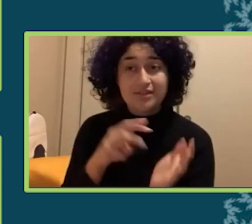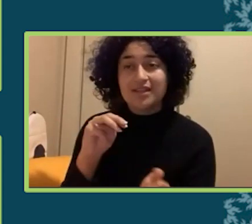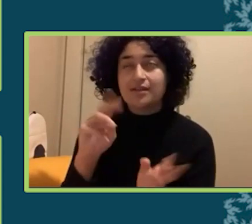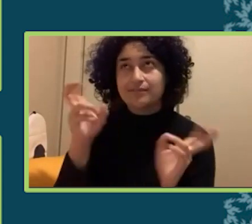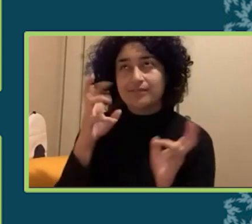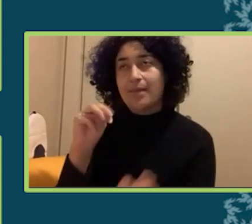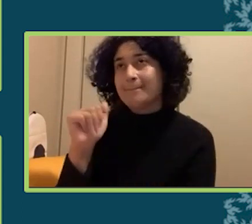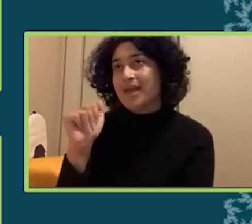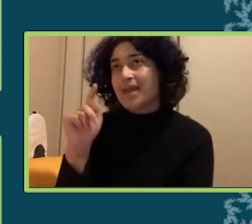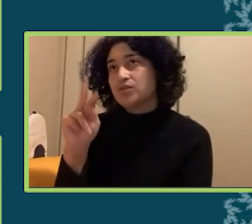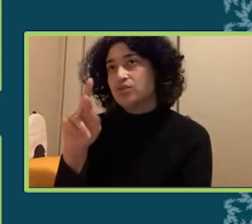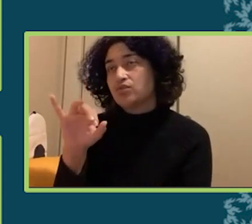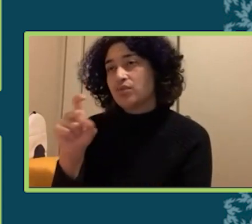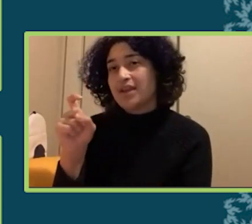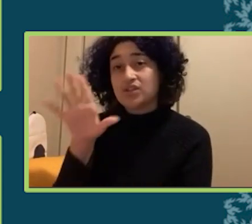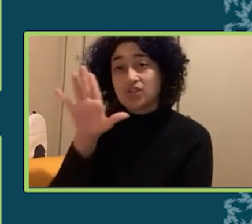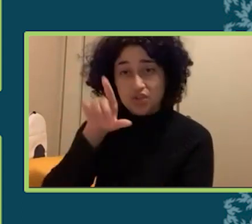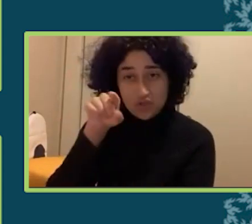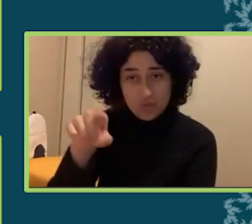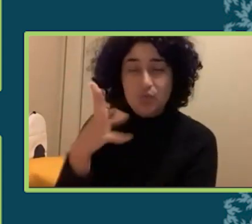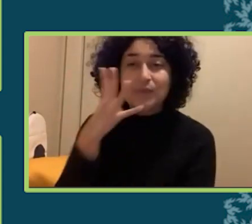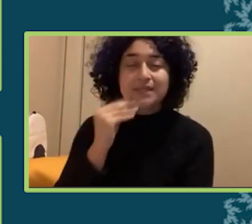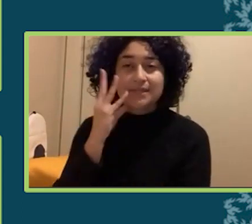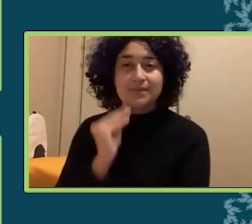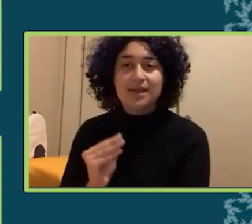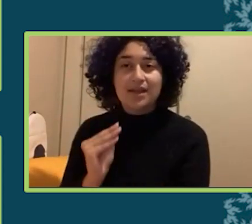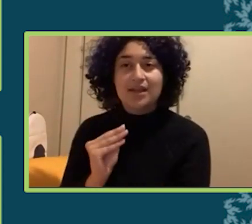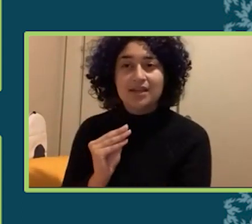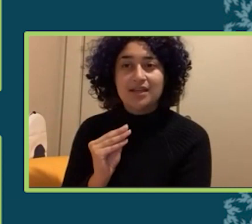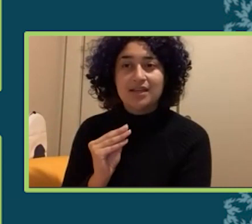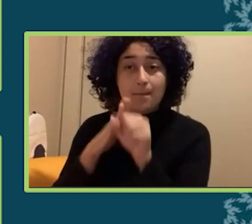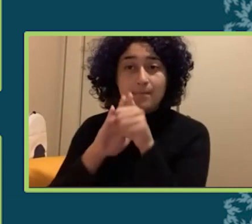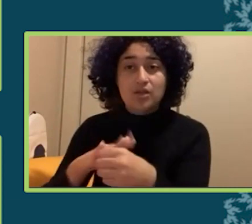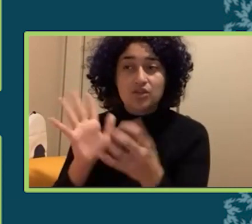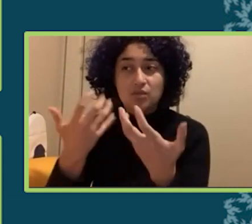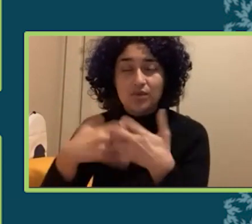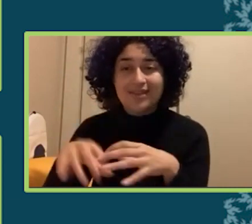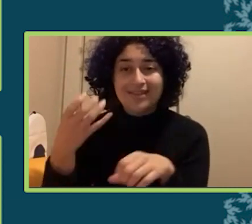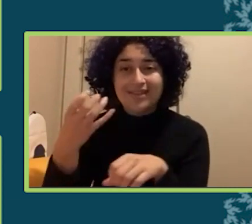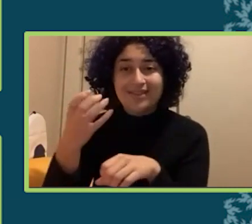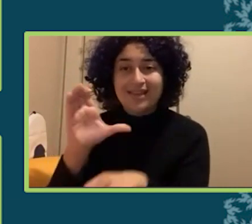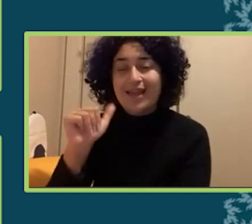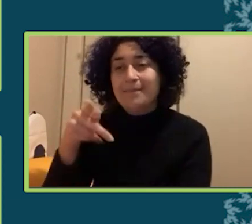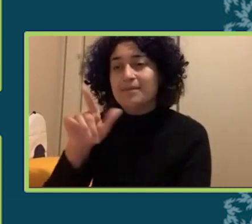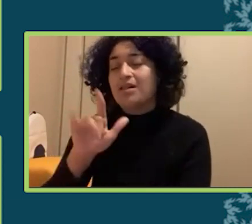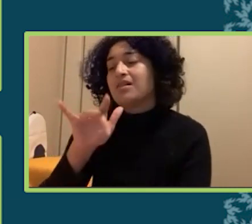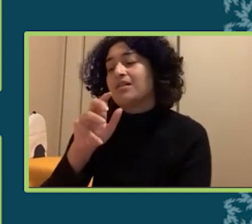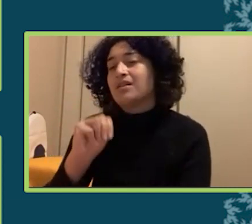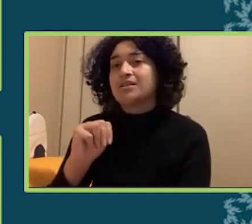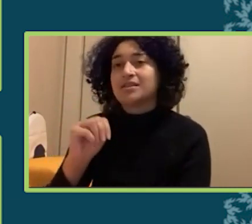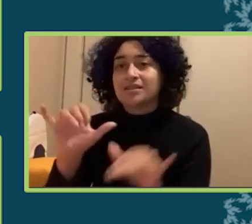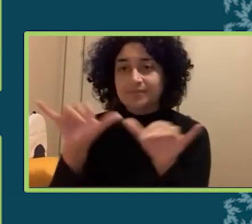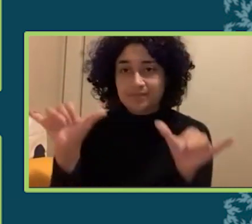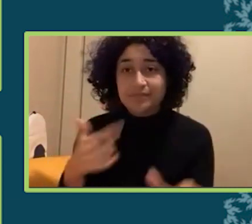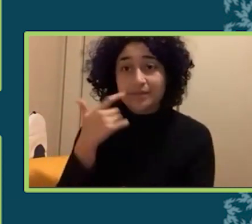right? You've experienced some oppression within the capitalist dichotomy, because maybe like me, you